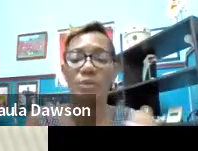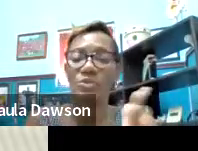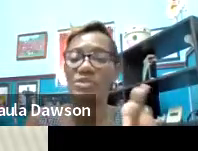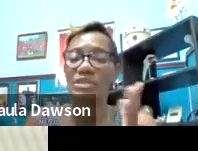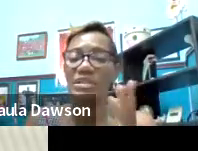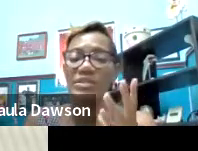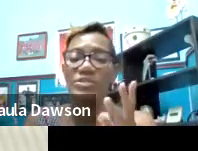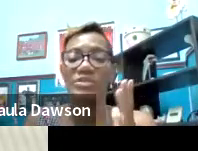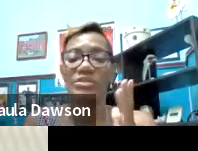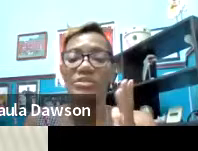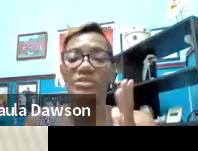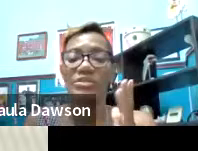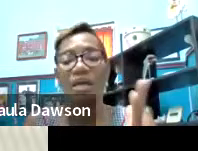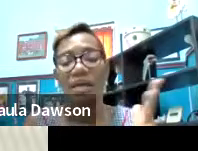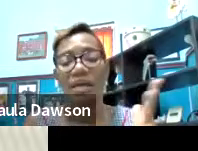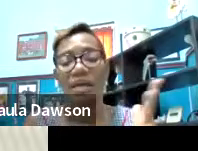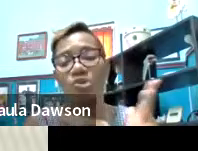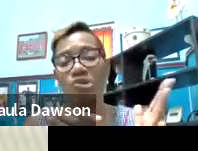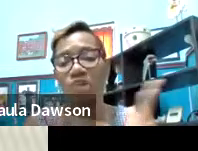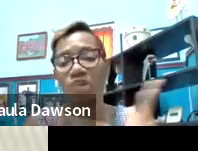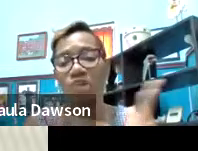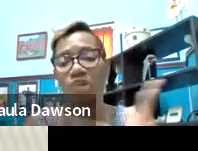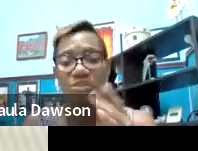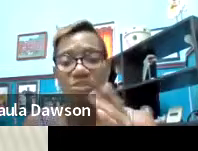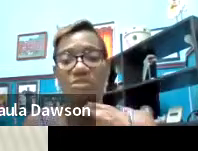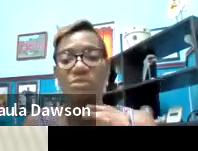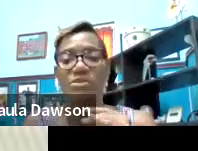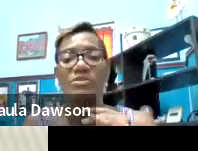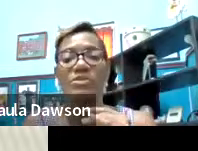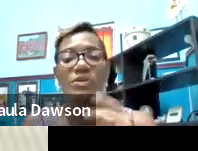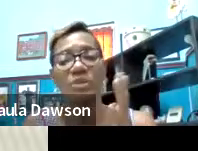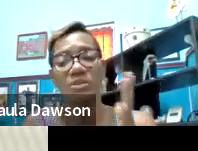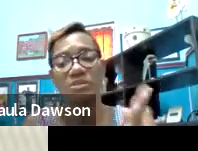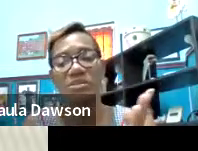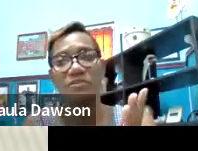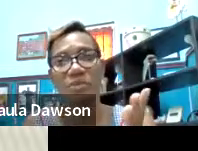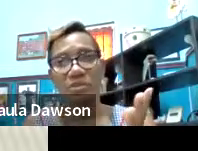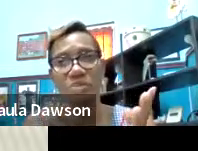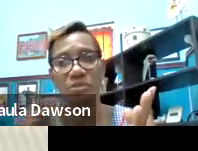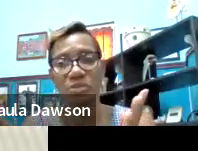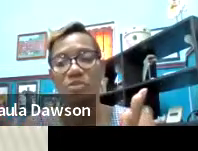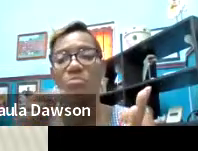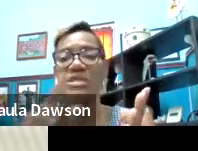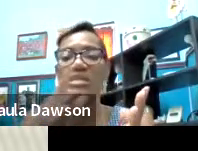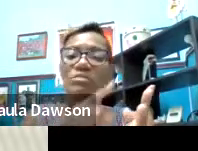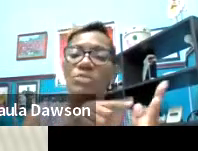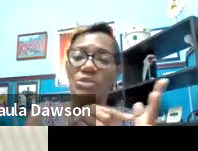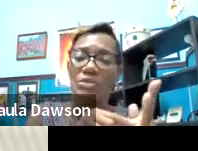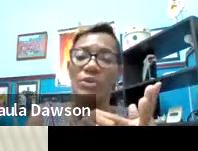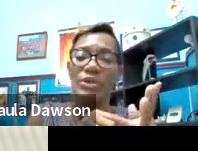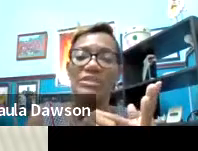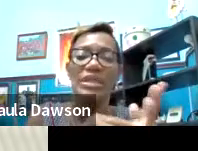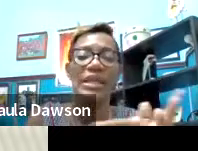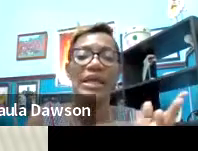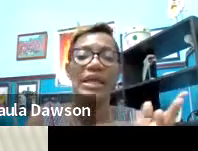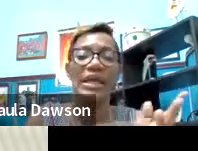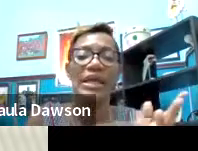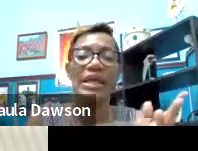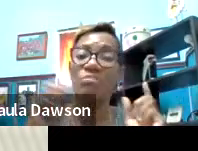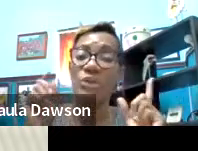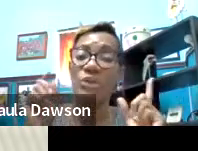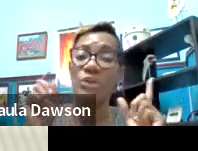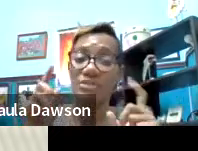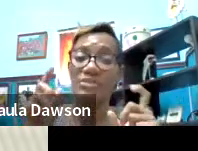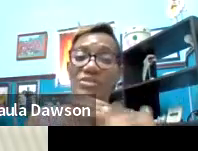we actually use an electrical device and go right onto the muscle where the nerves meet the motor point, and